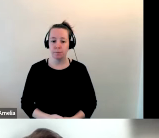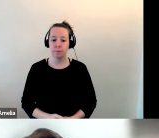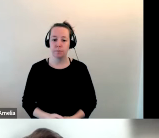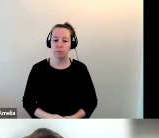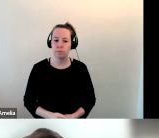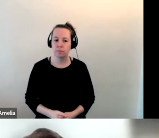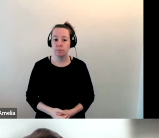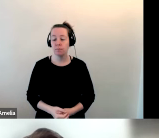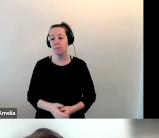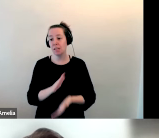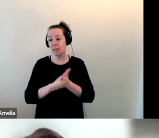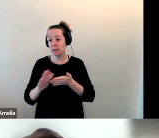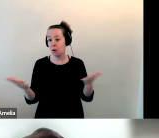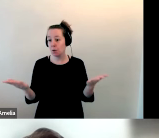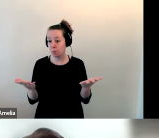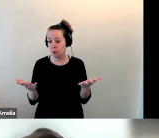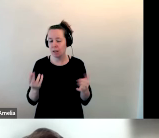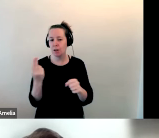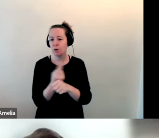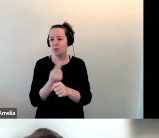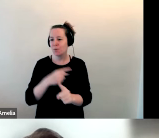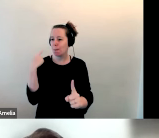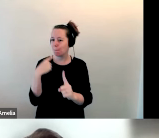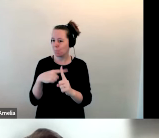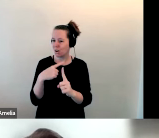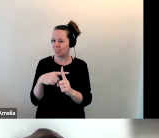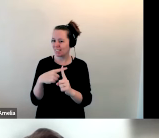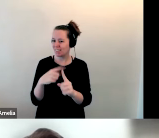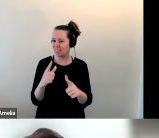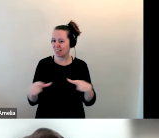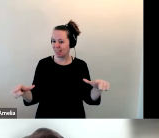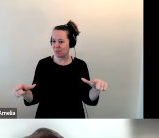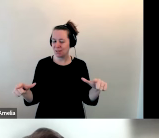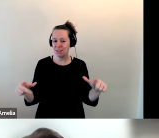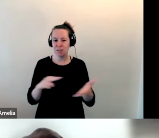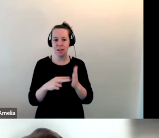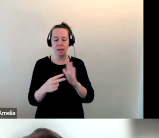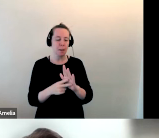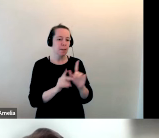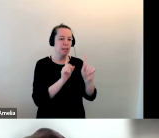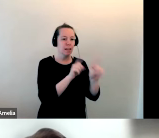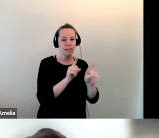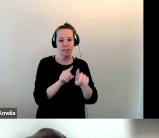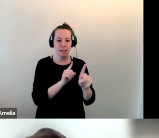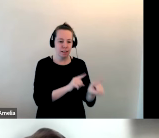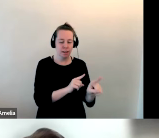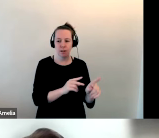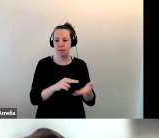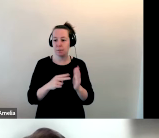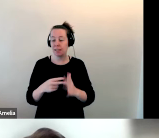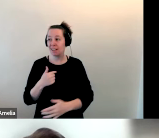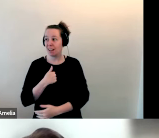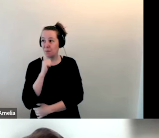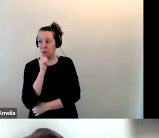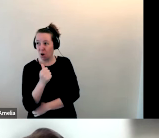in a very language positive way. So what I mean by that is it doesn't say, I'm not extroverted, or I'm